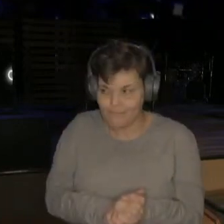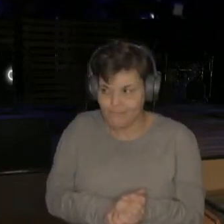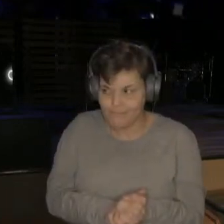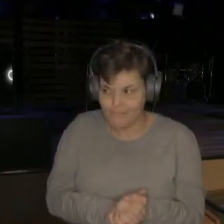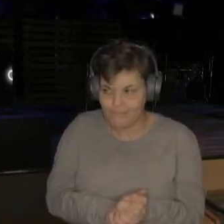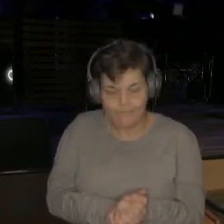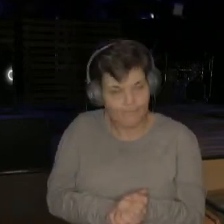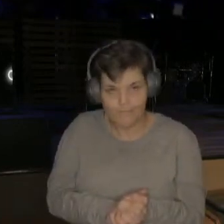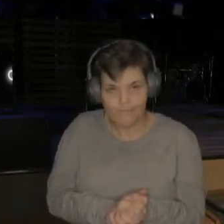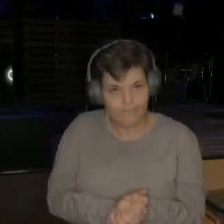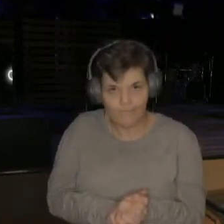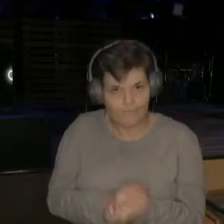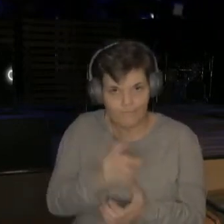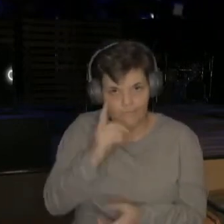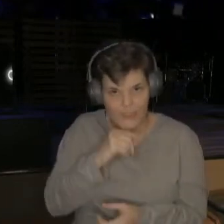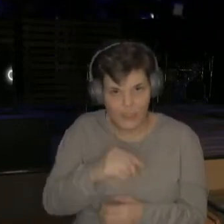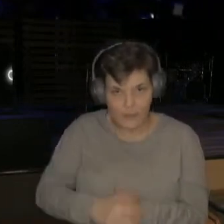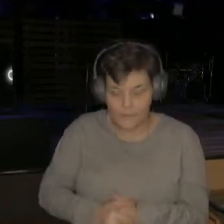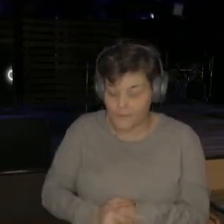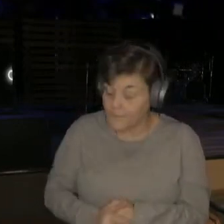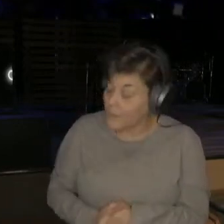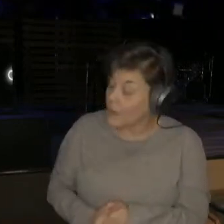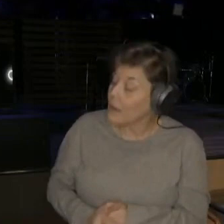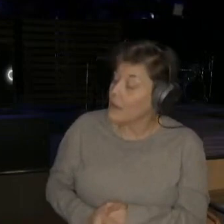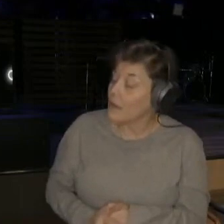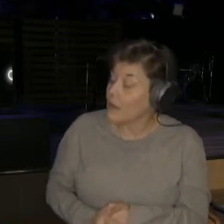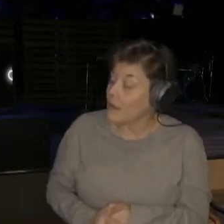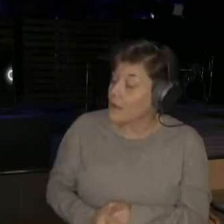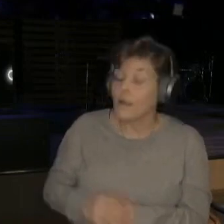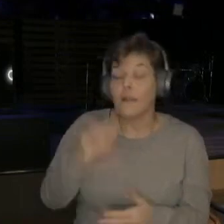offered based on attractiveness.